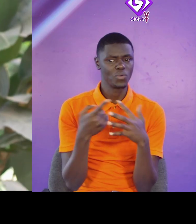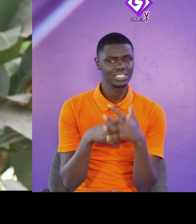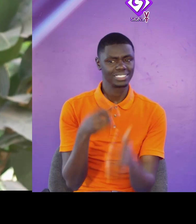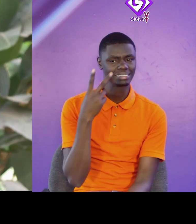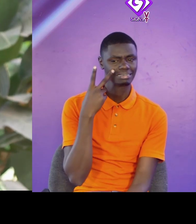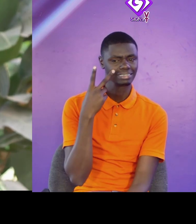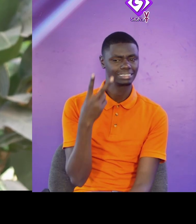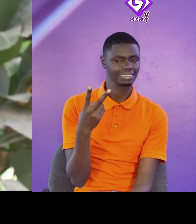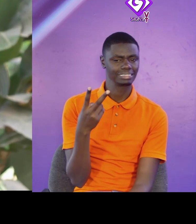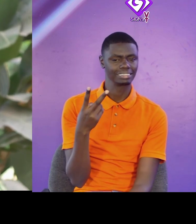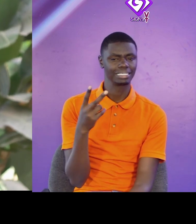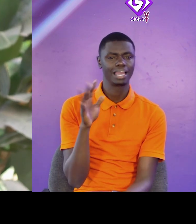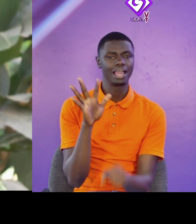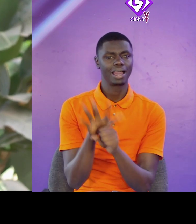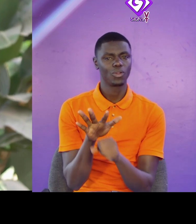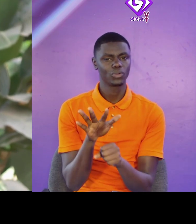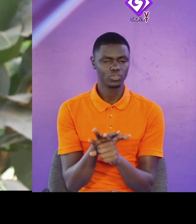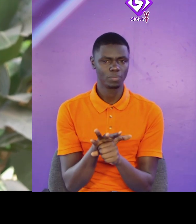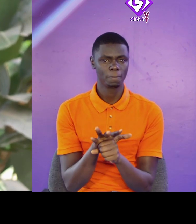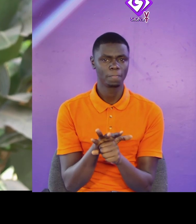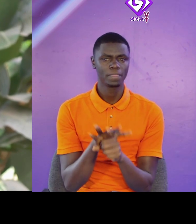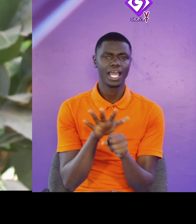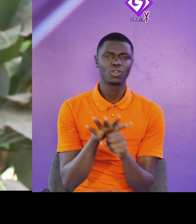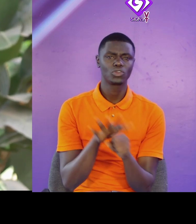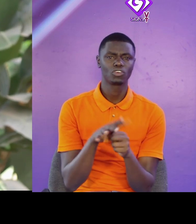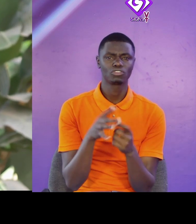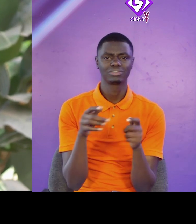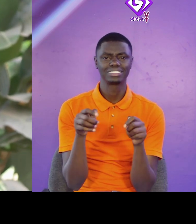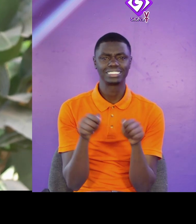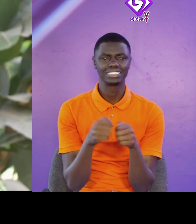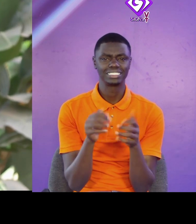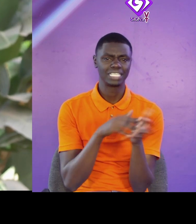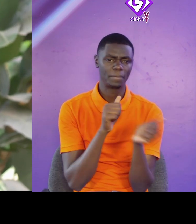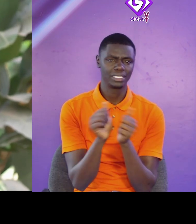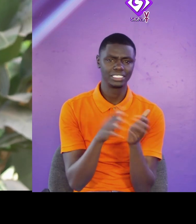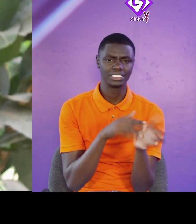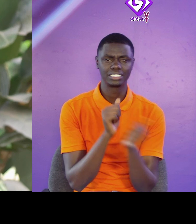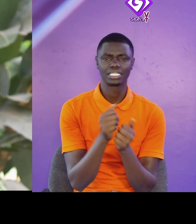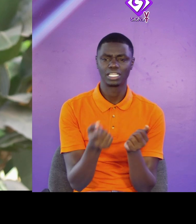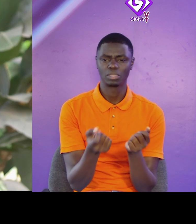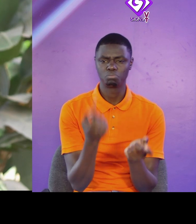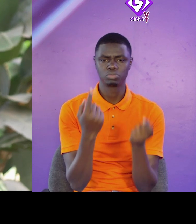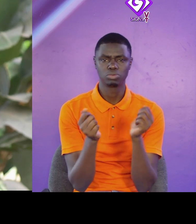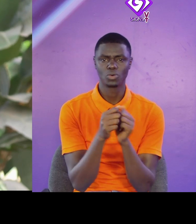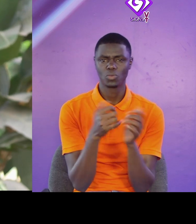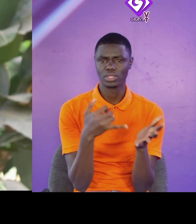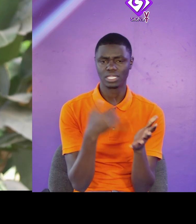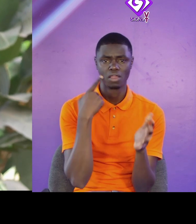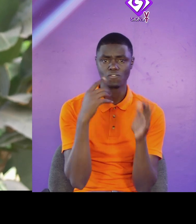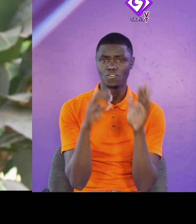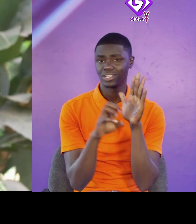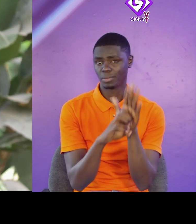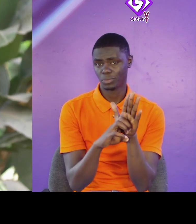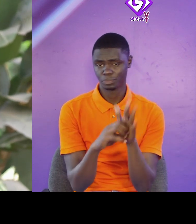see a lot of detrimental aspects that are coming with it. So, for